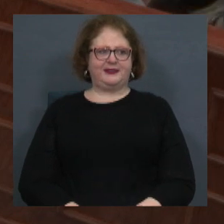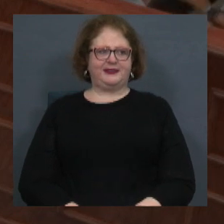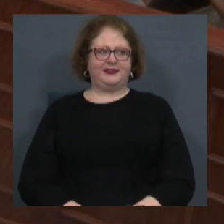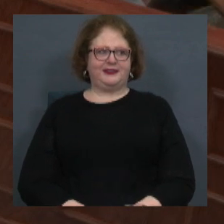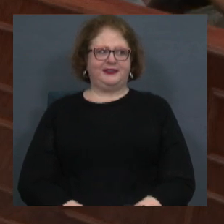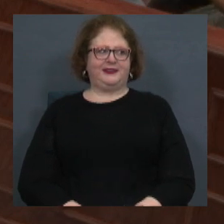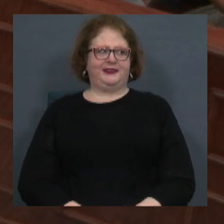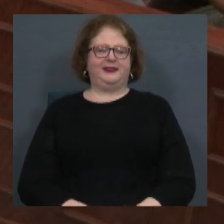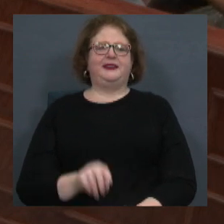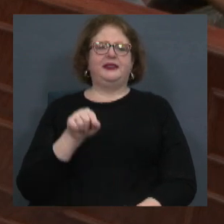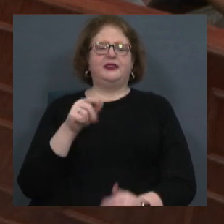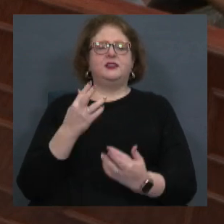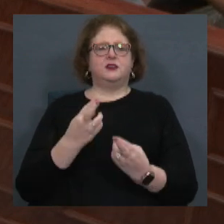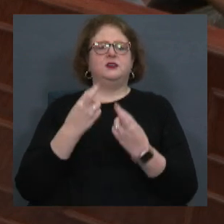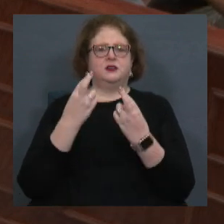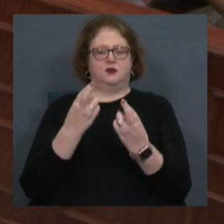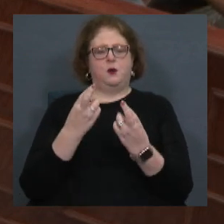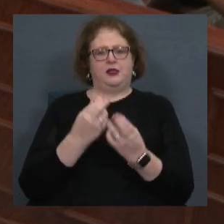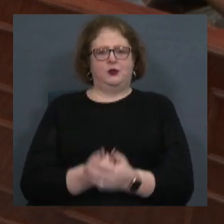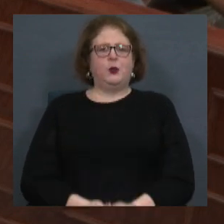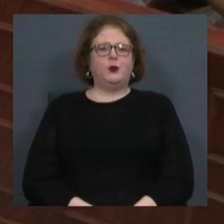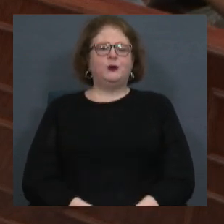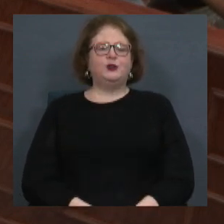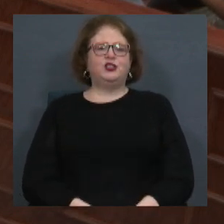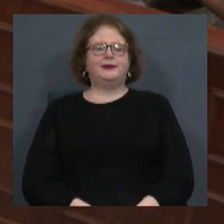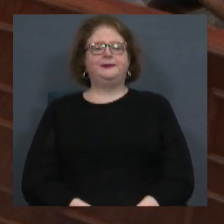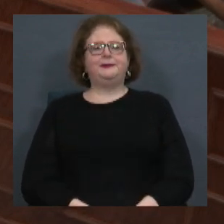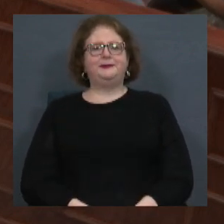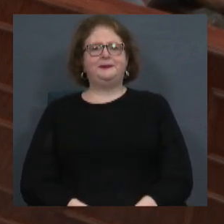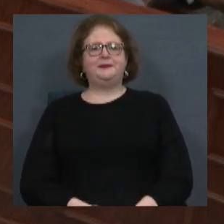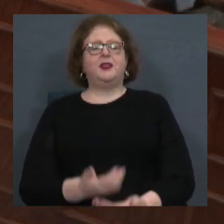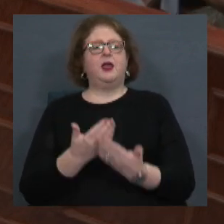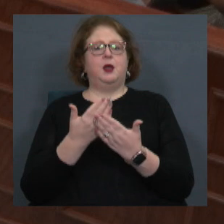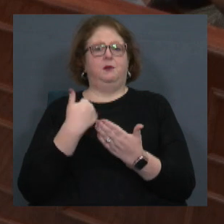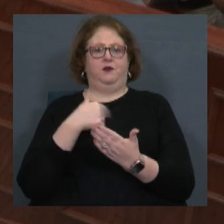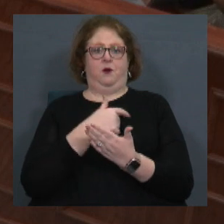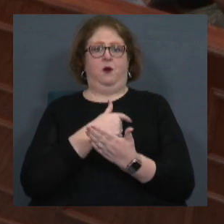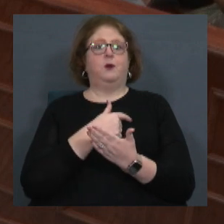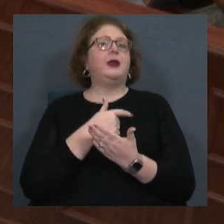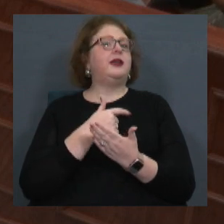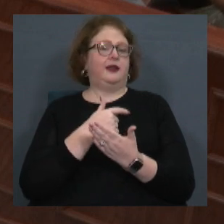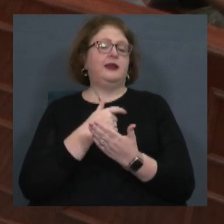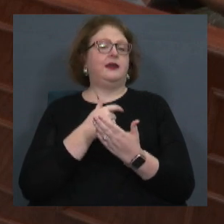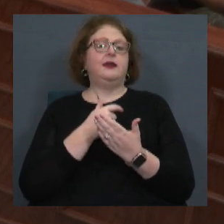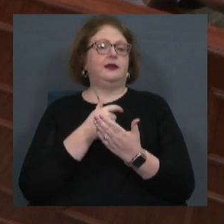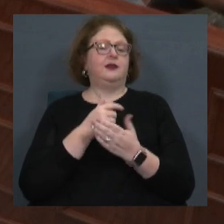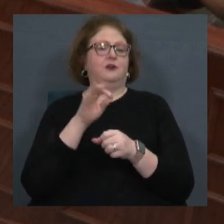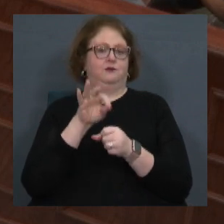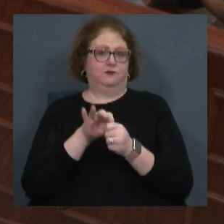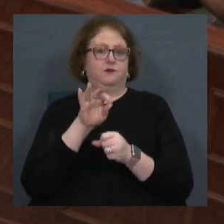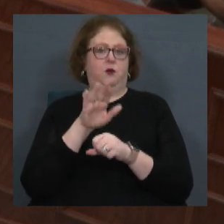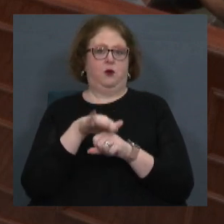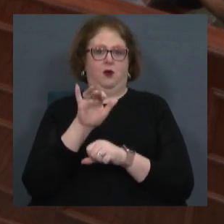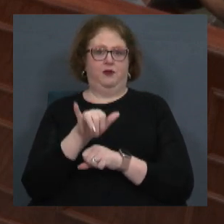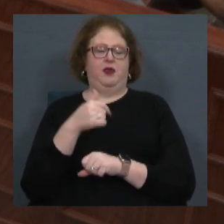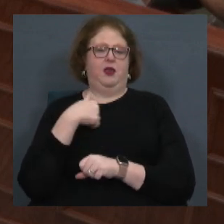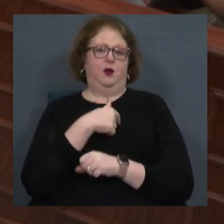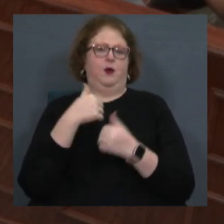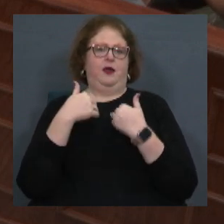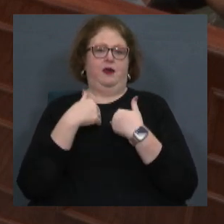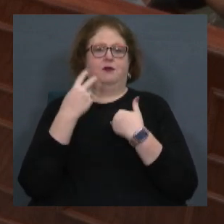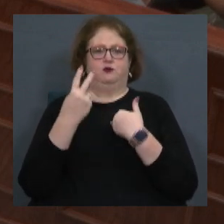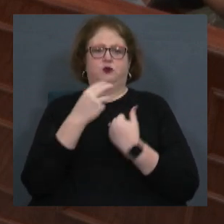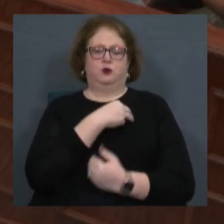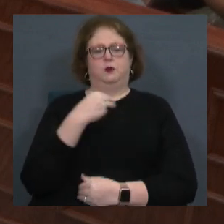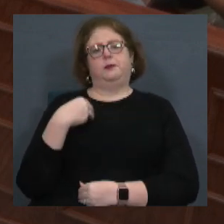This is a resolution, so before we move, we have two items, two members of the community,